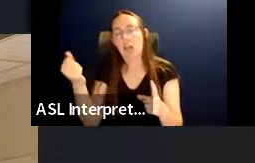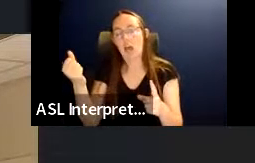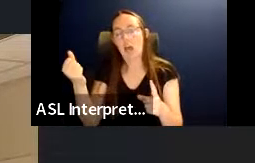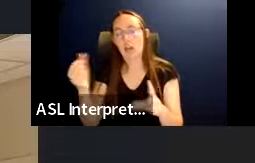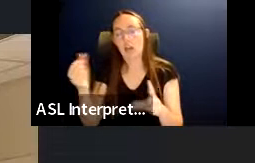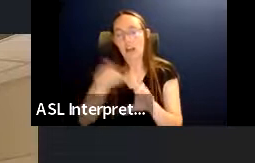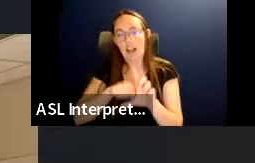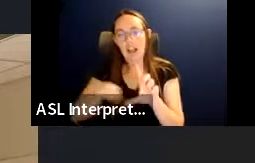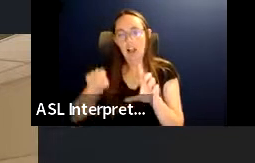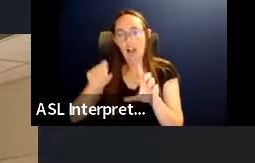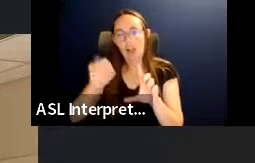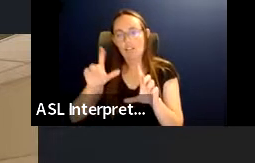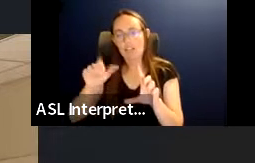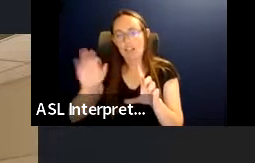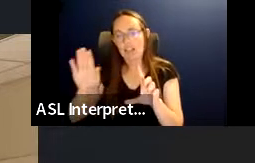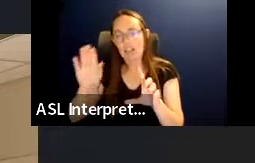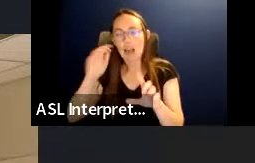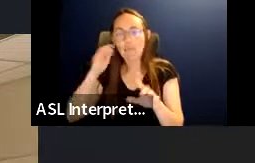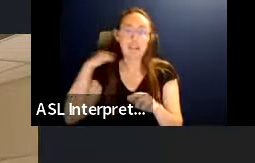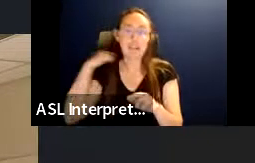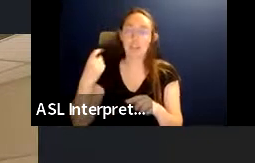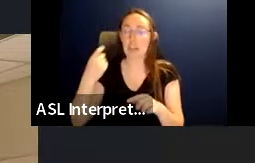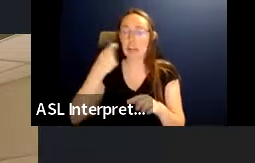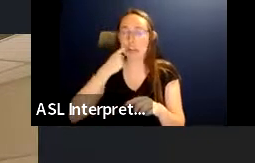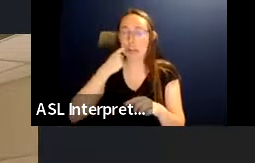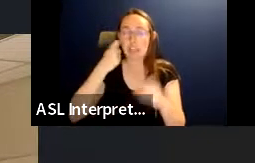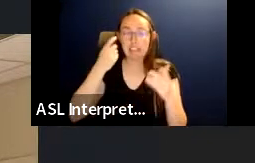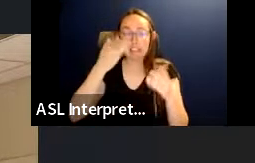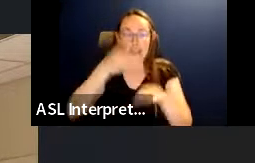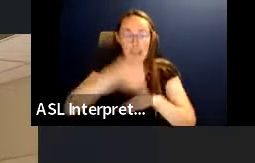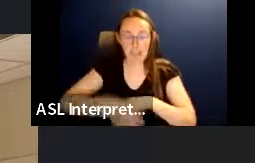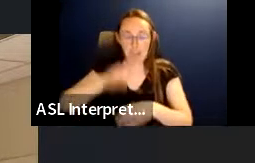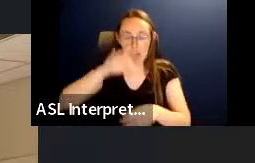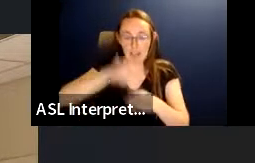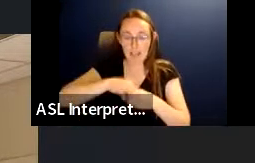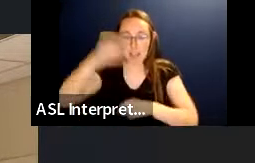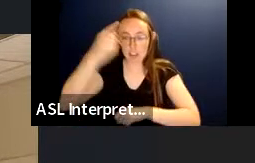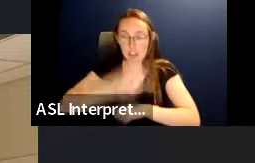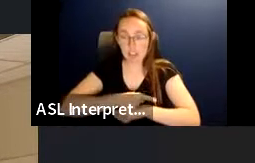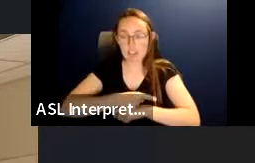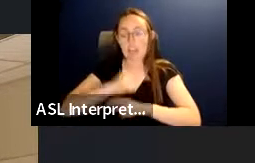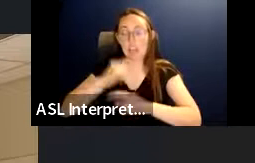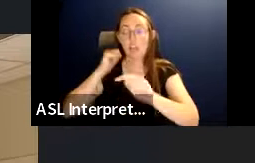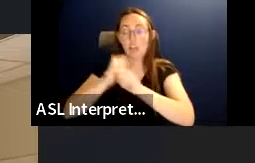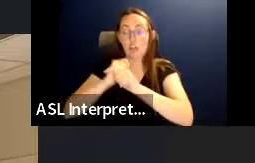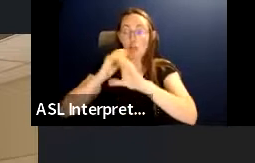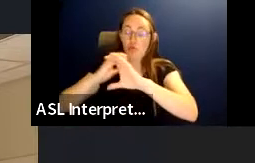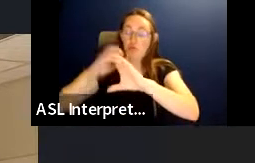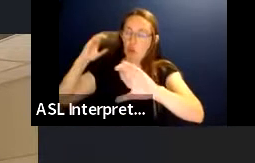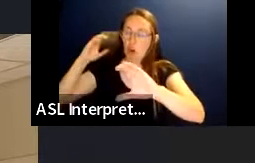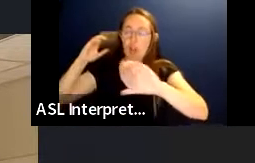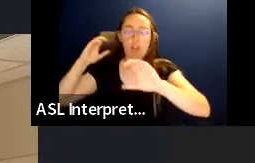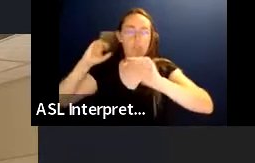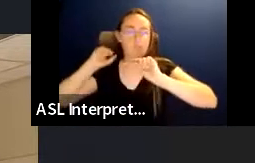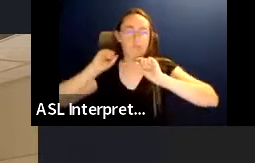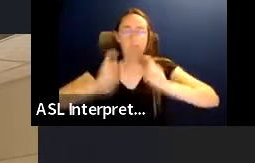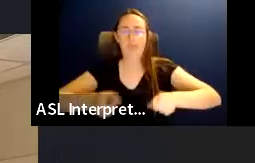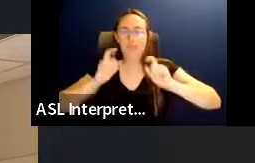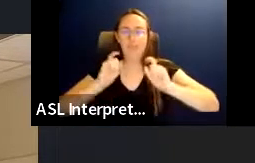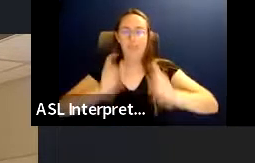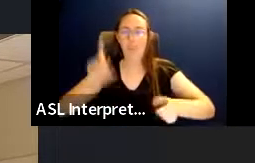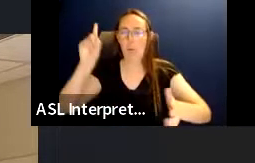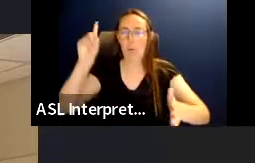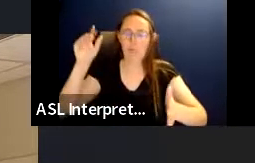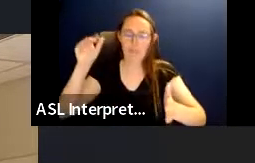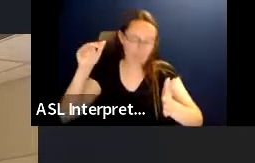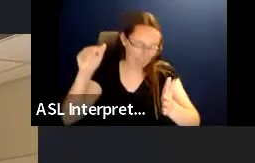after the election day, and trucks were donating thousands of pieces of corrugated